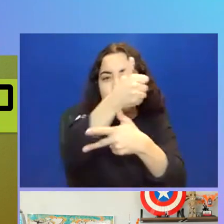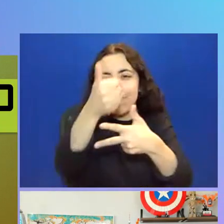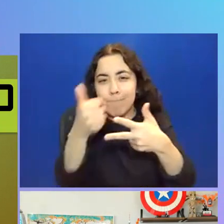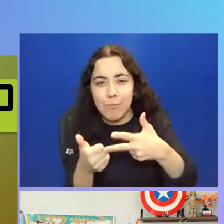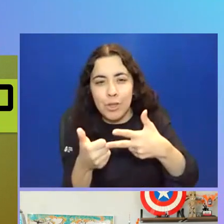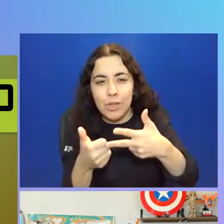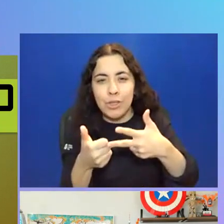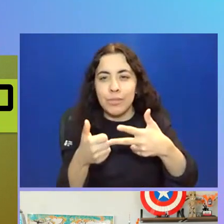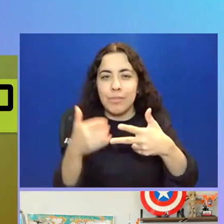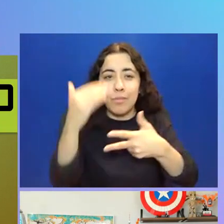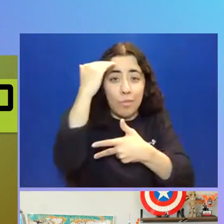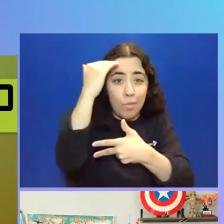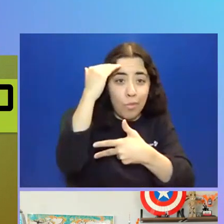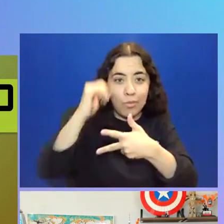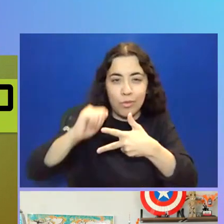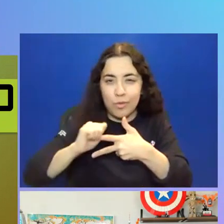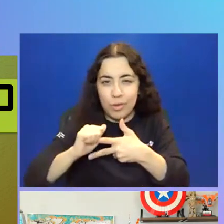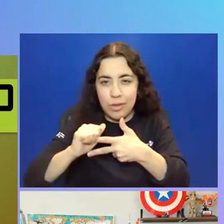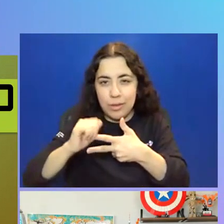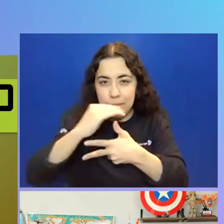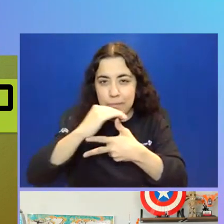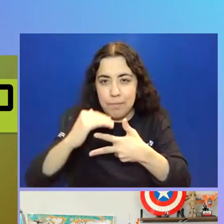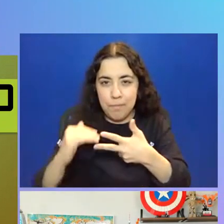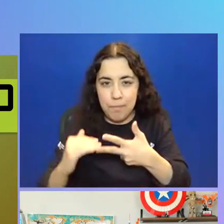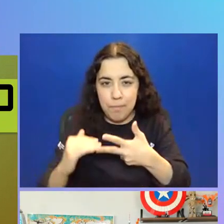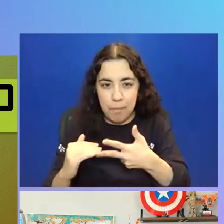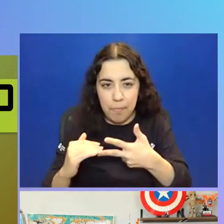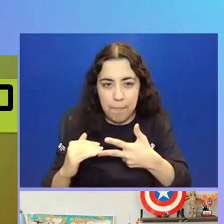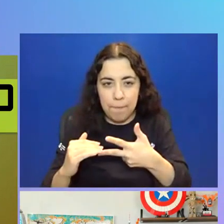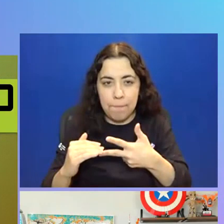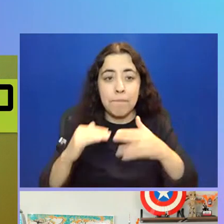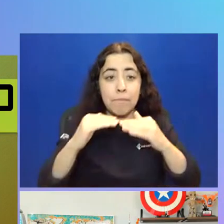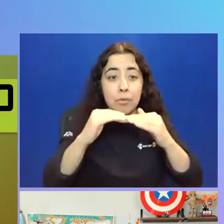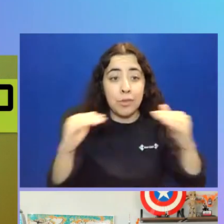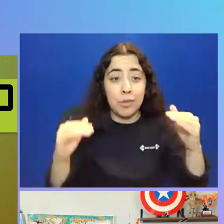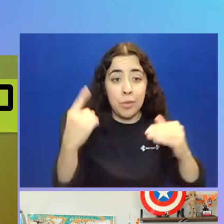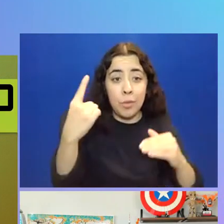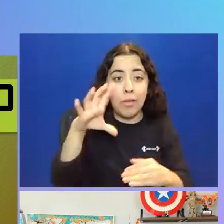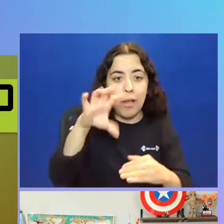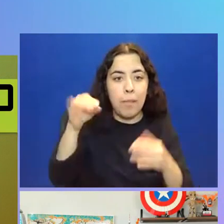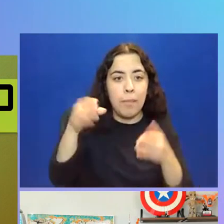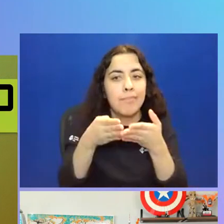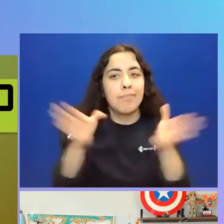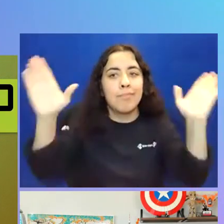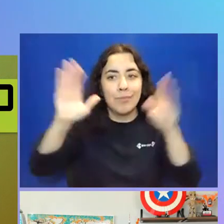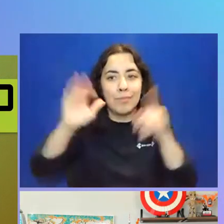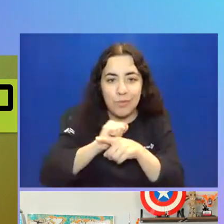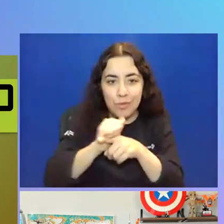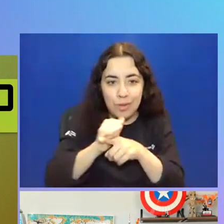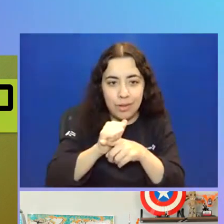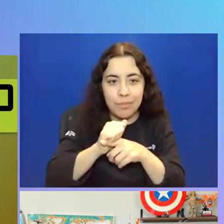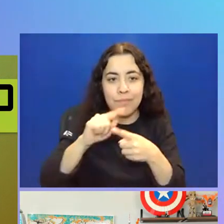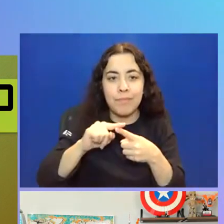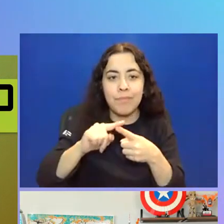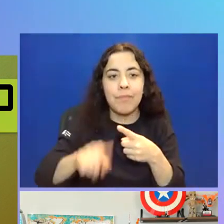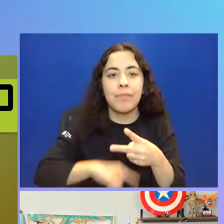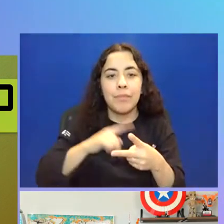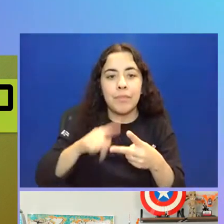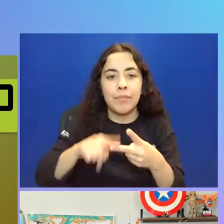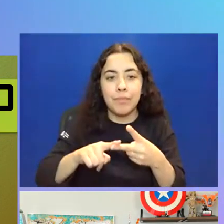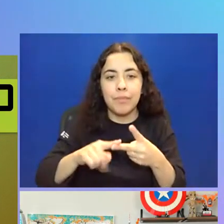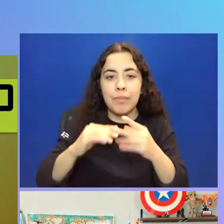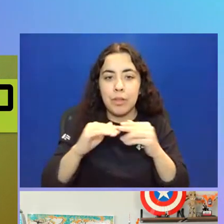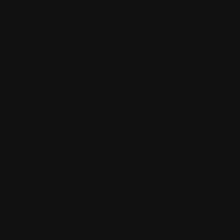The first is kind of your tier 1 company-wide training. And then we'll go into tier 2, which is kind of your team-related training,